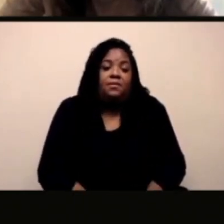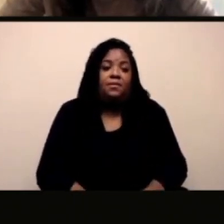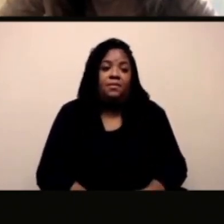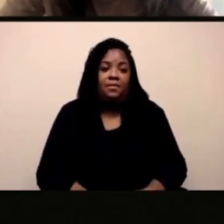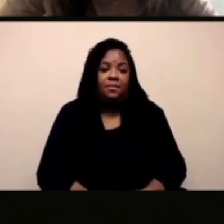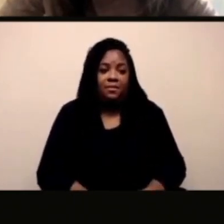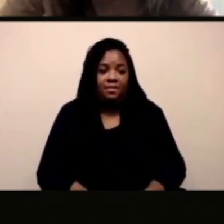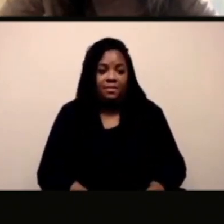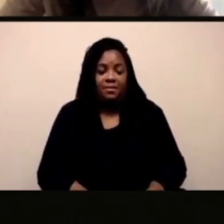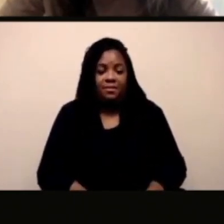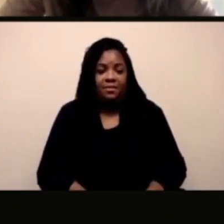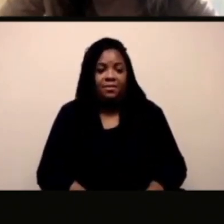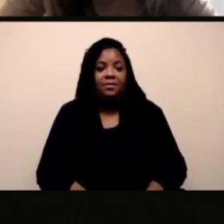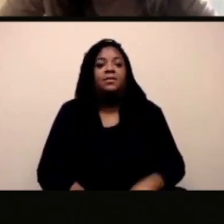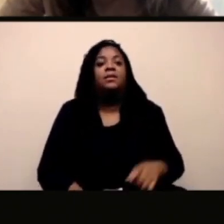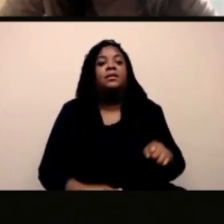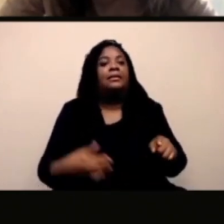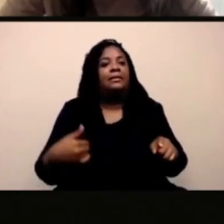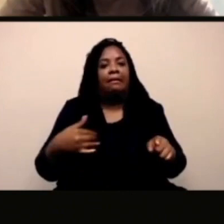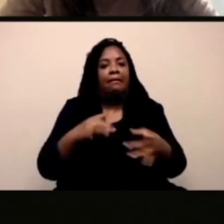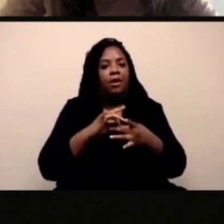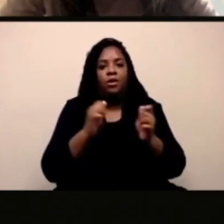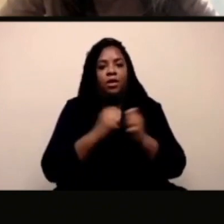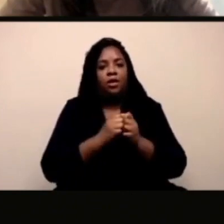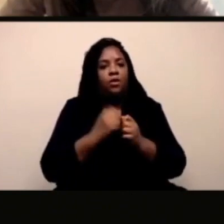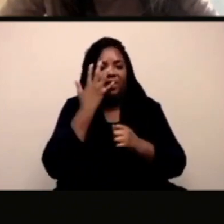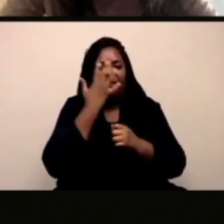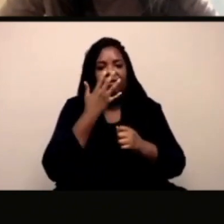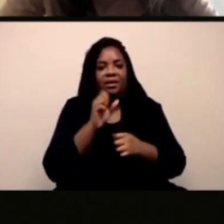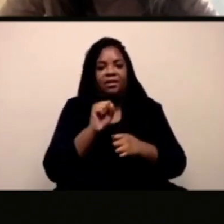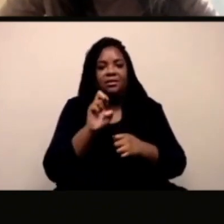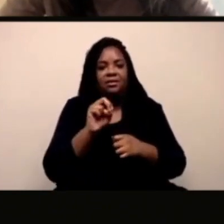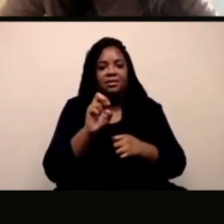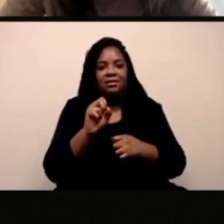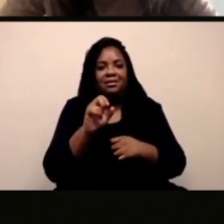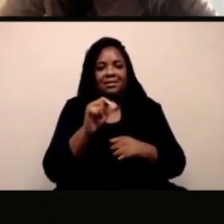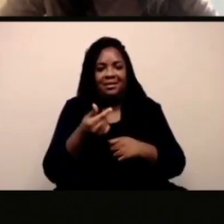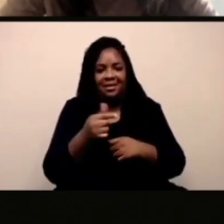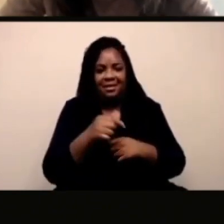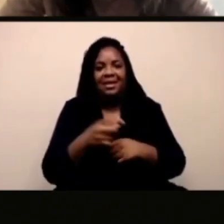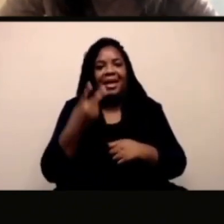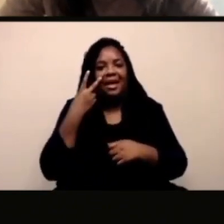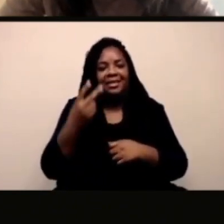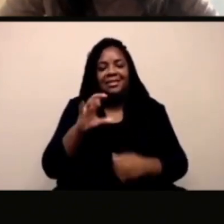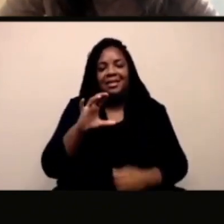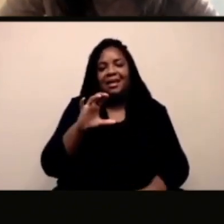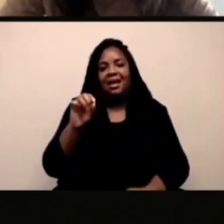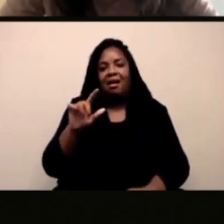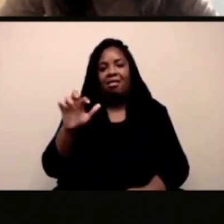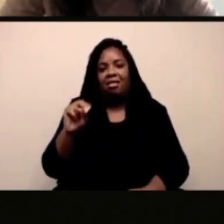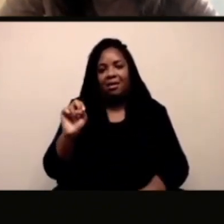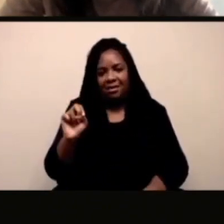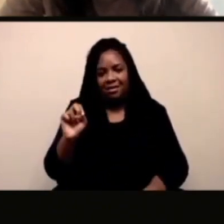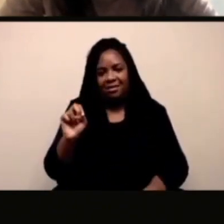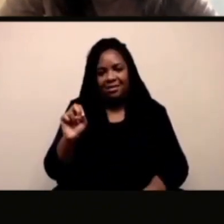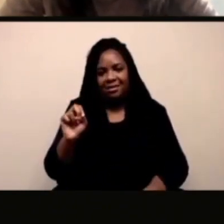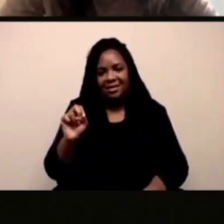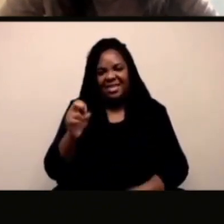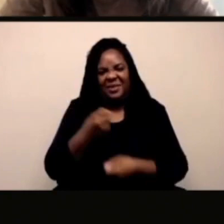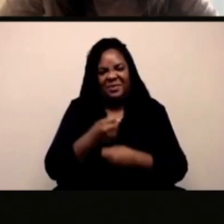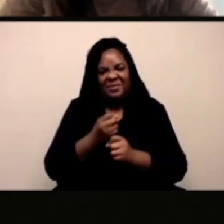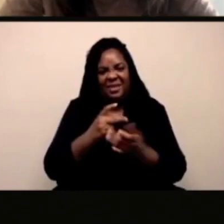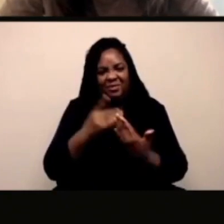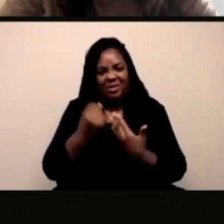Not specifically about face sensing quite yet. Oh, I see Colleen has made a project.